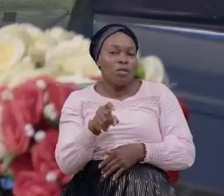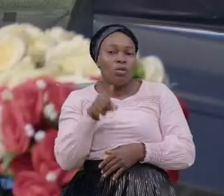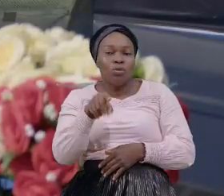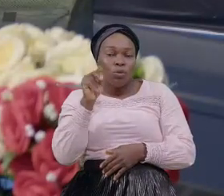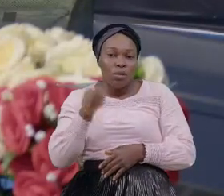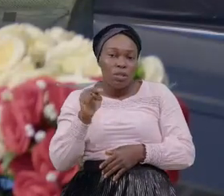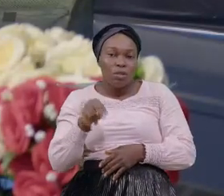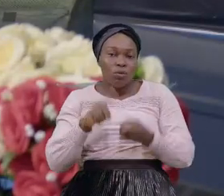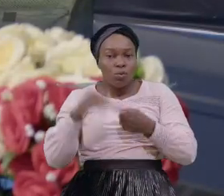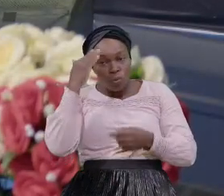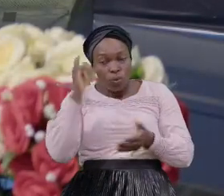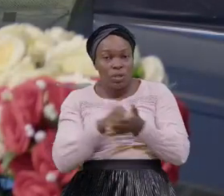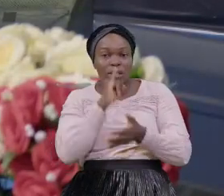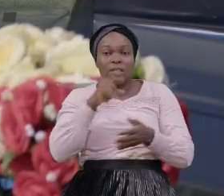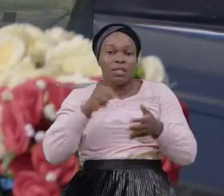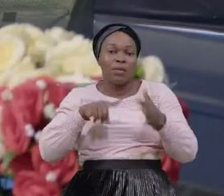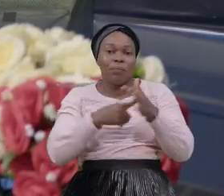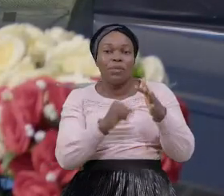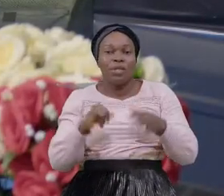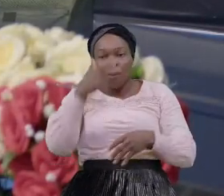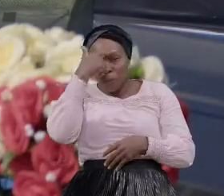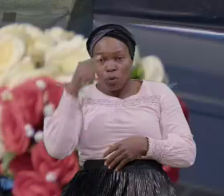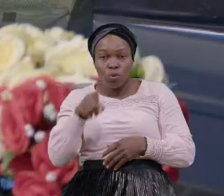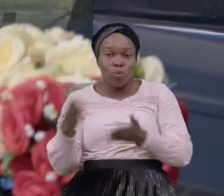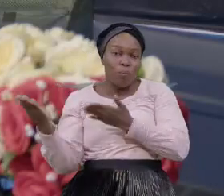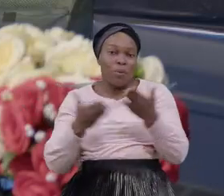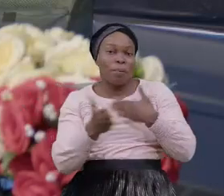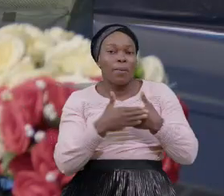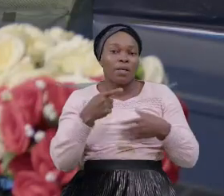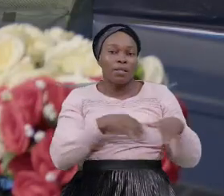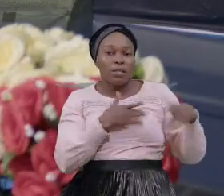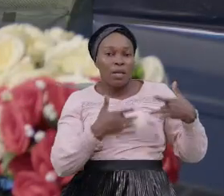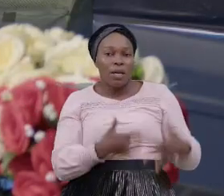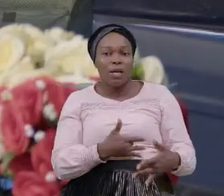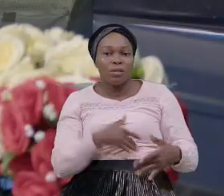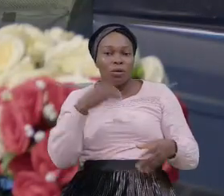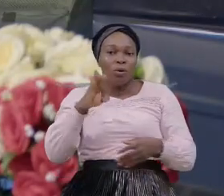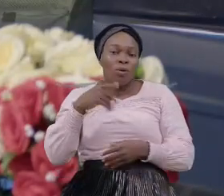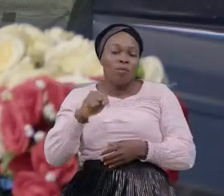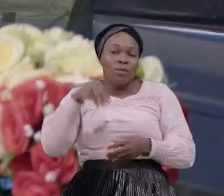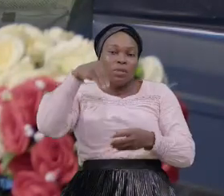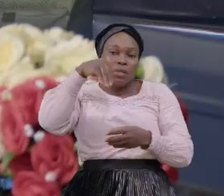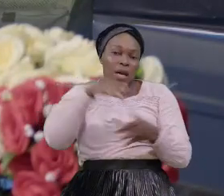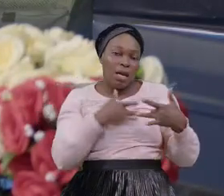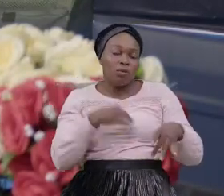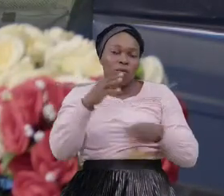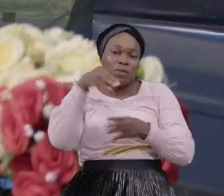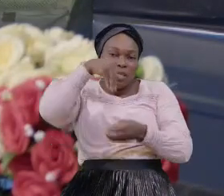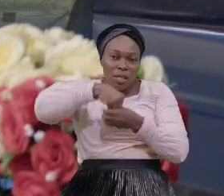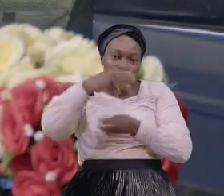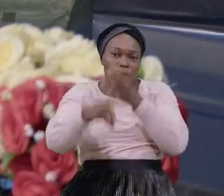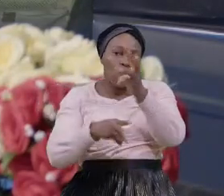You are recovering the heart of the inner world. It tells us in